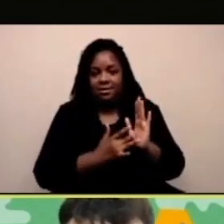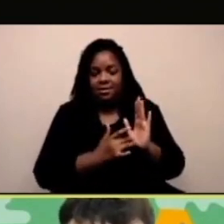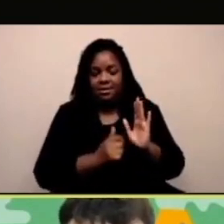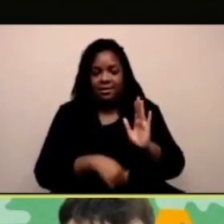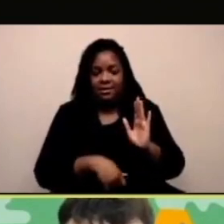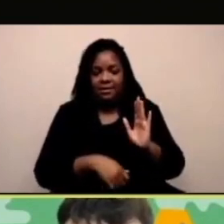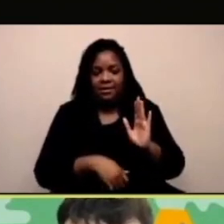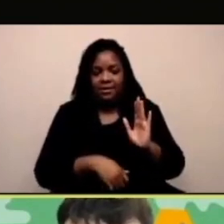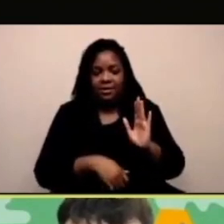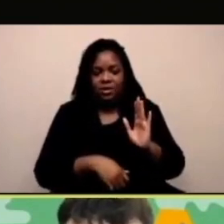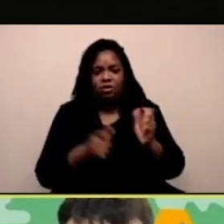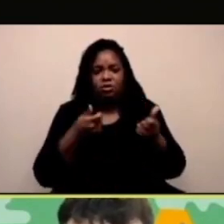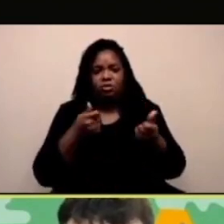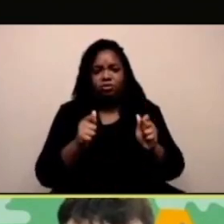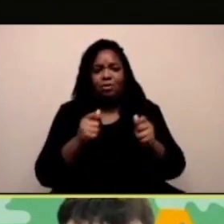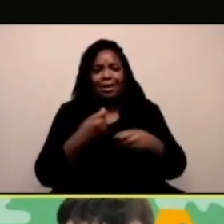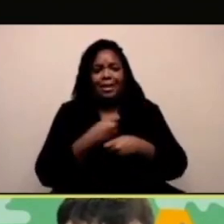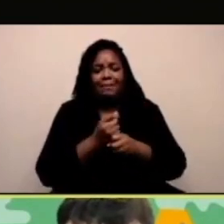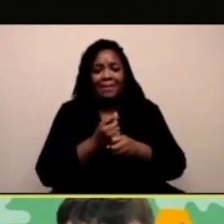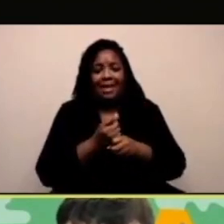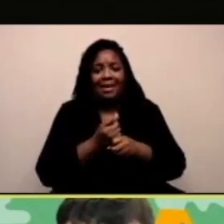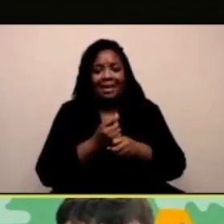I think I want to try to make some cat ears.